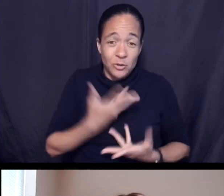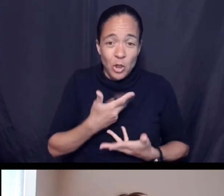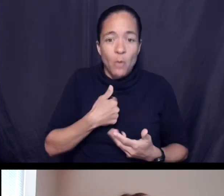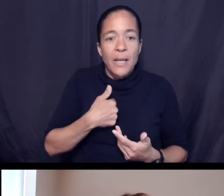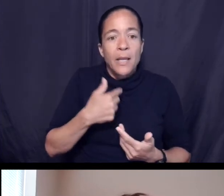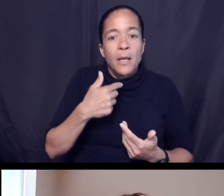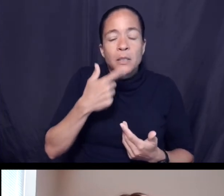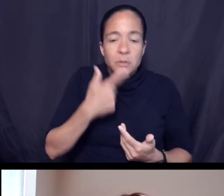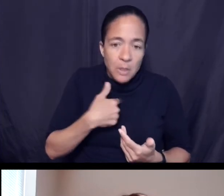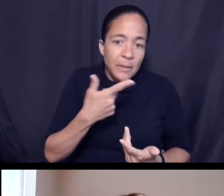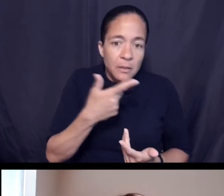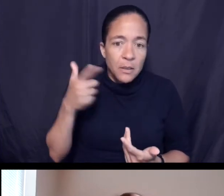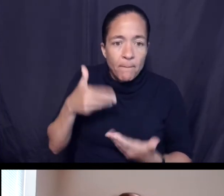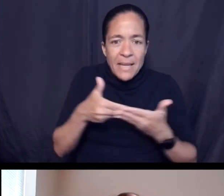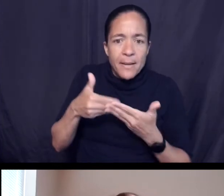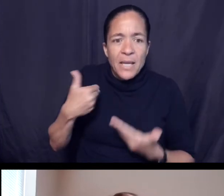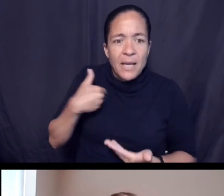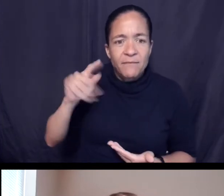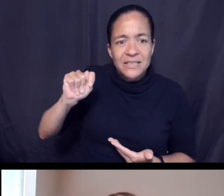had petechiae, had little